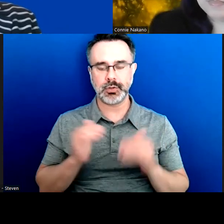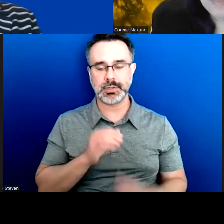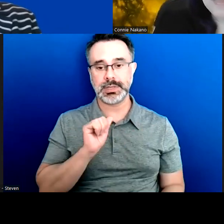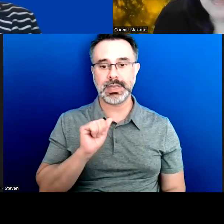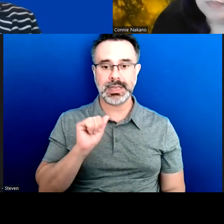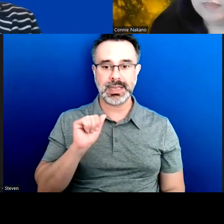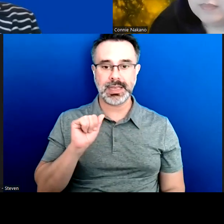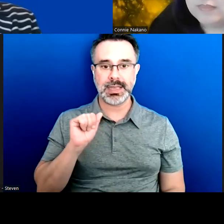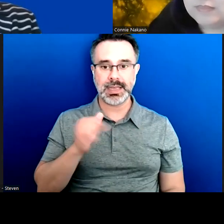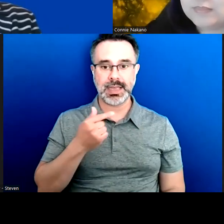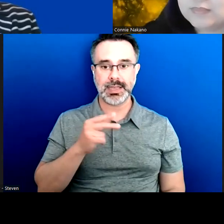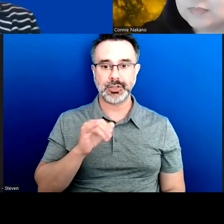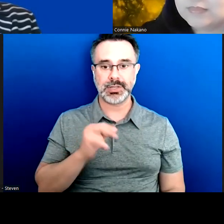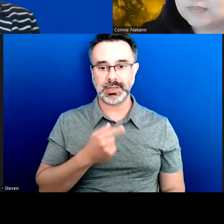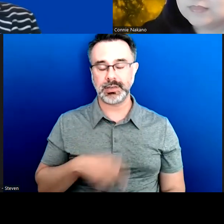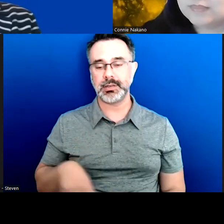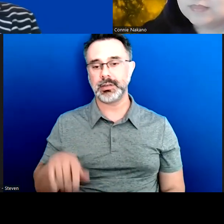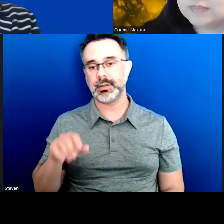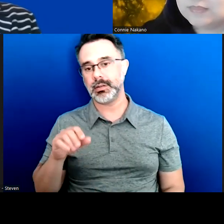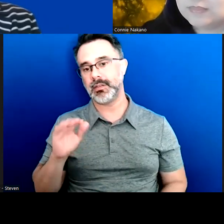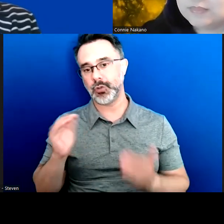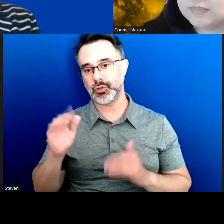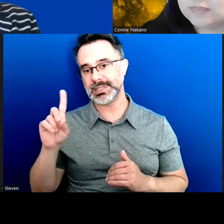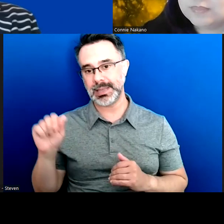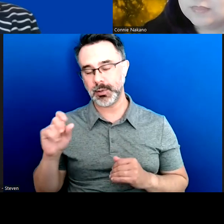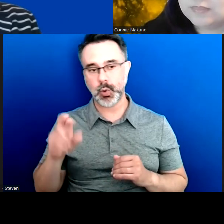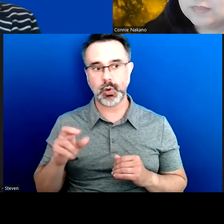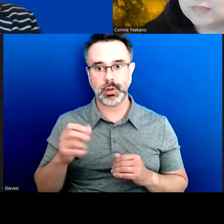or multi, as you like, if you like?